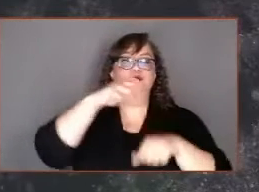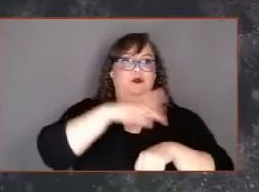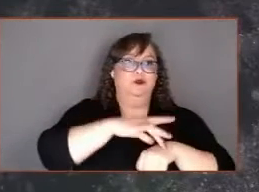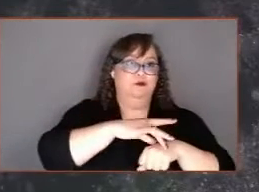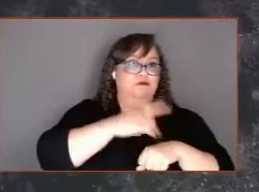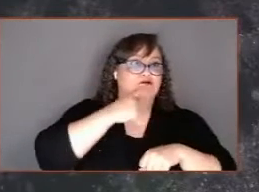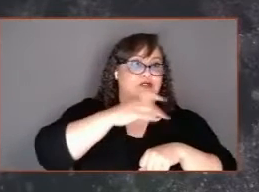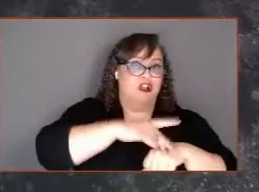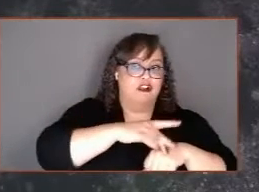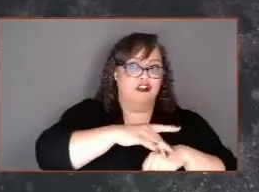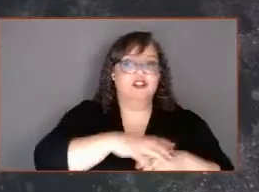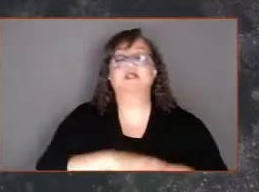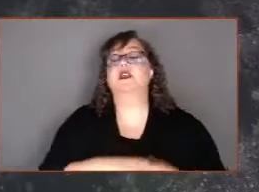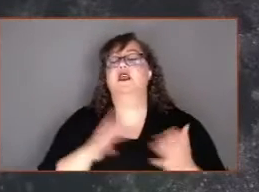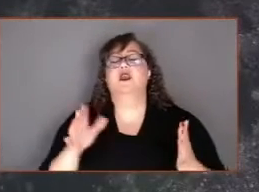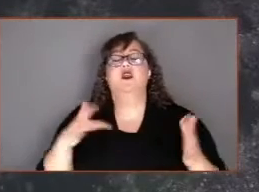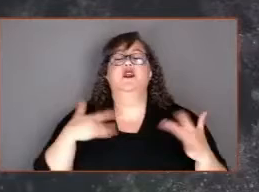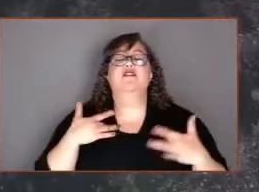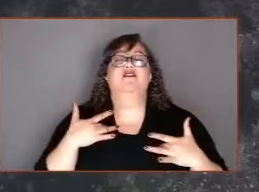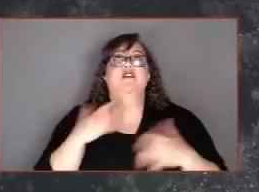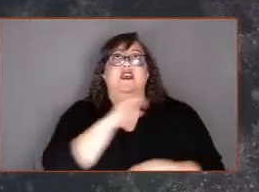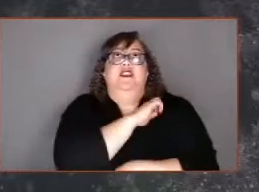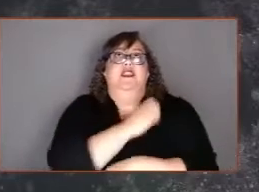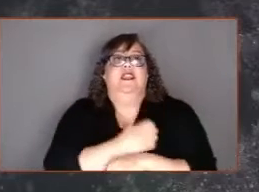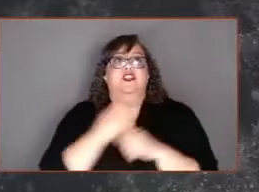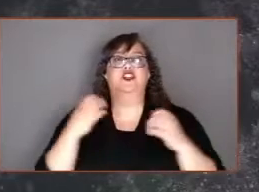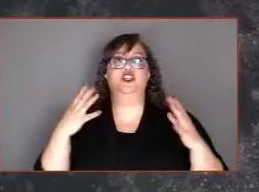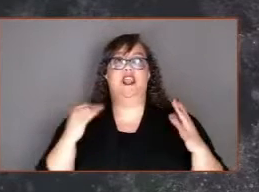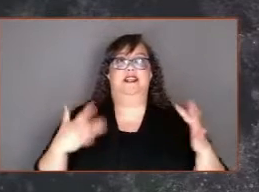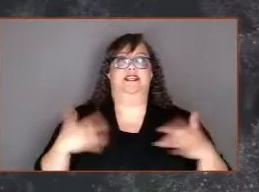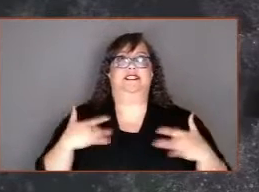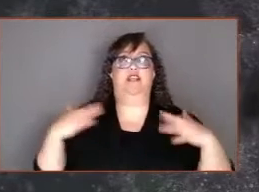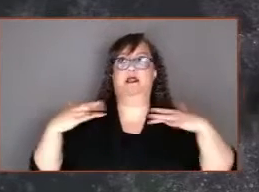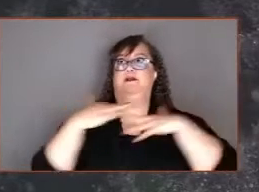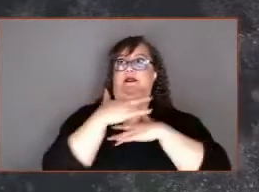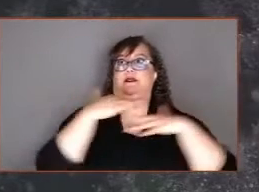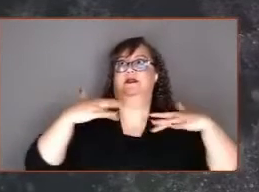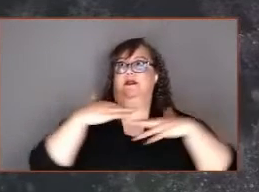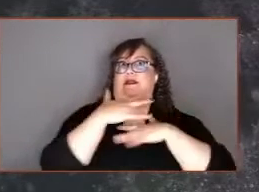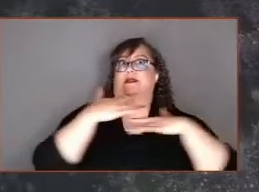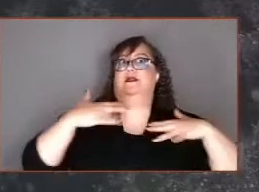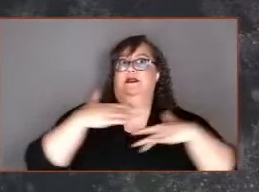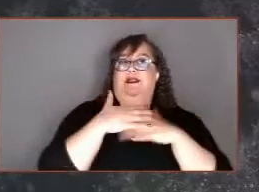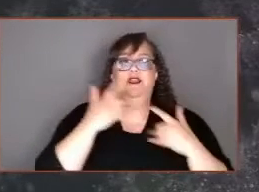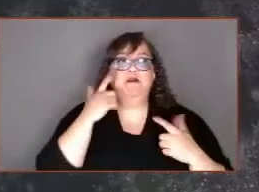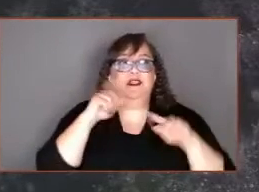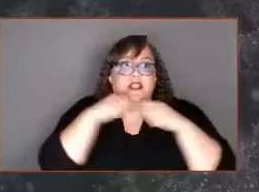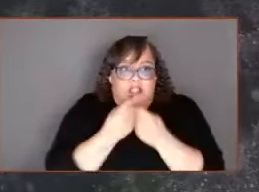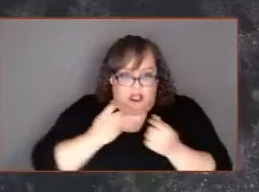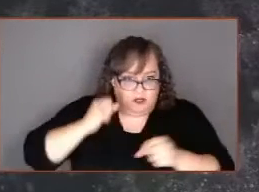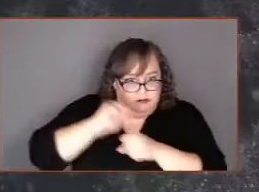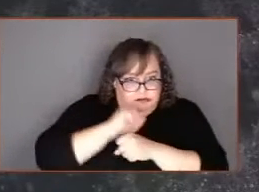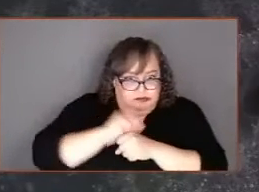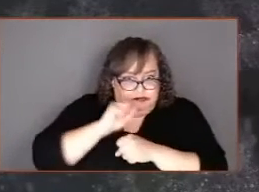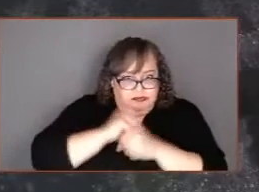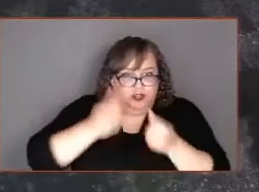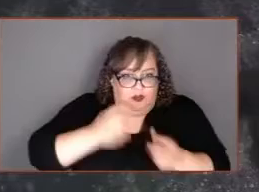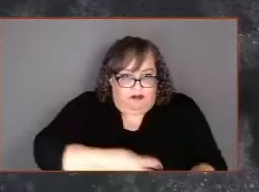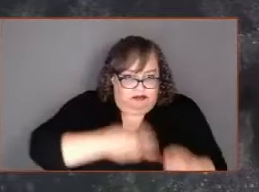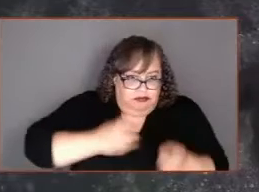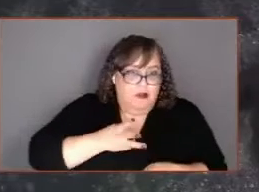teams work diligently to extract water from these bins. I'm so excited because I'm joined by Alejandro Pensado,